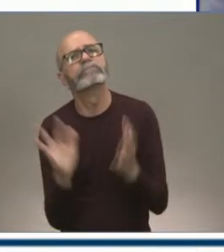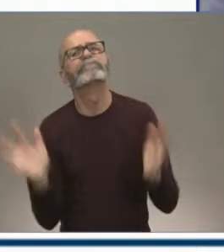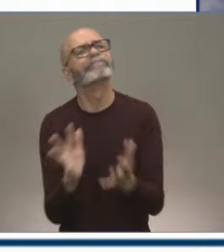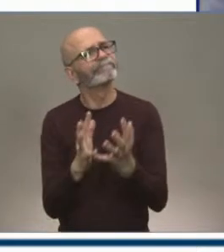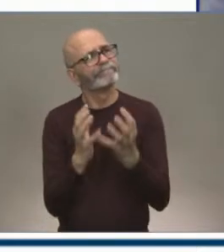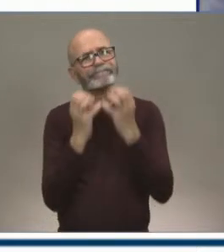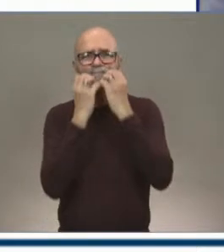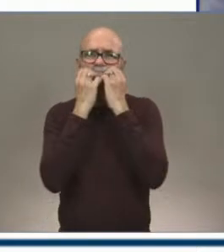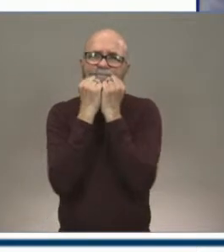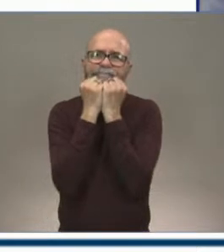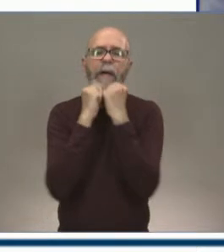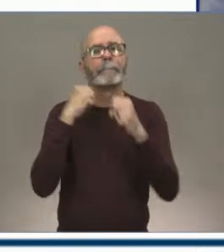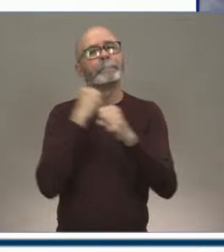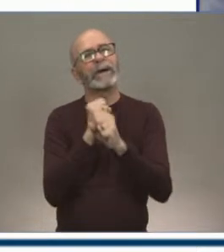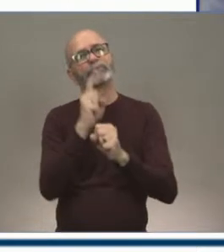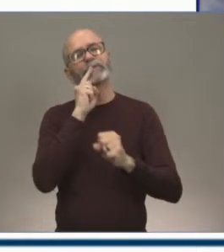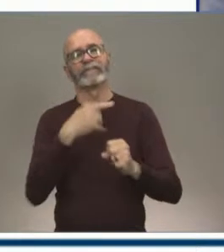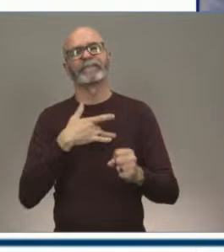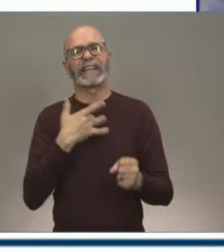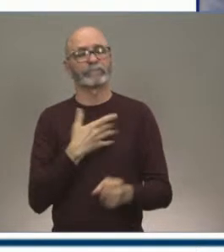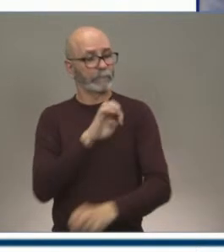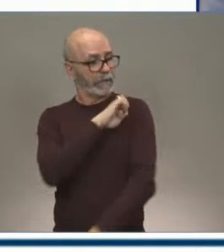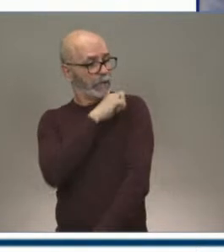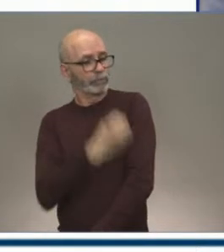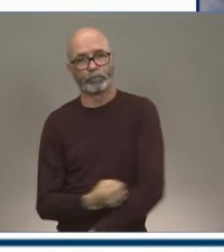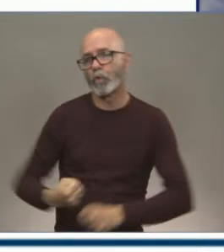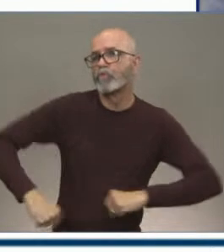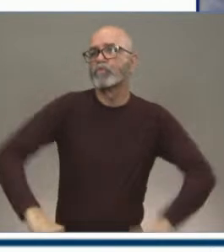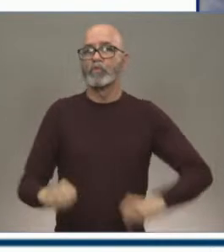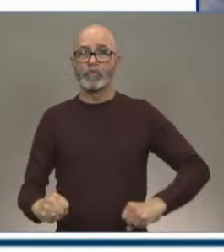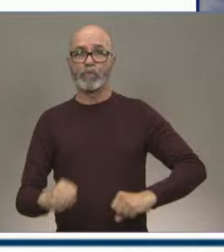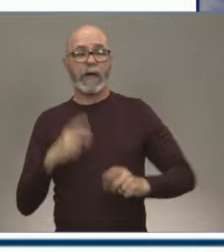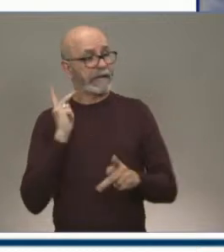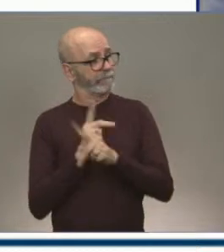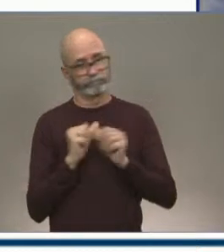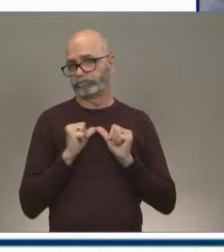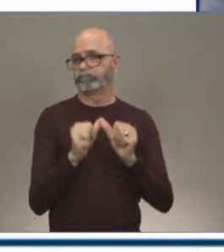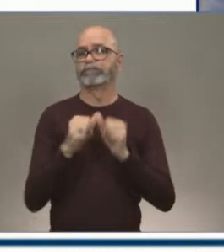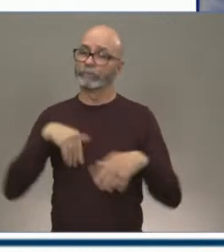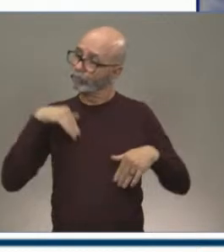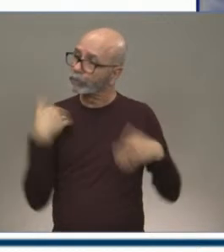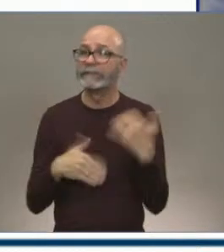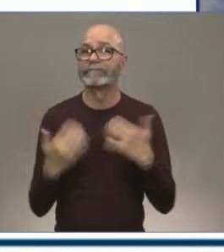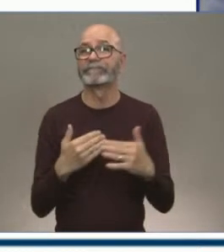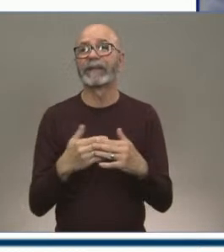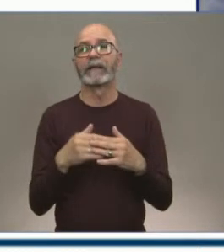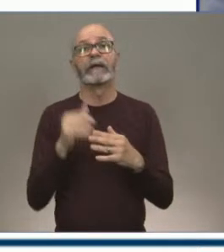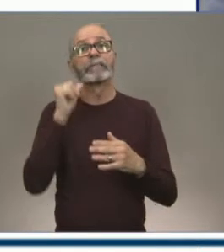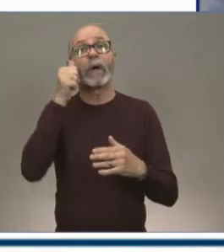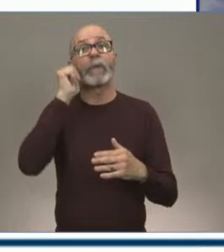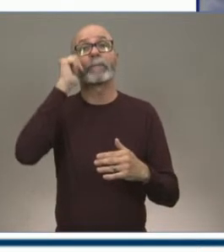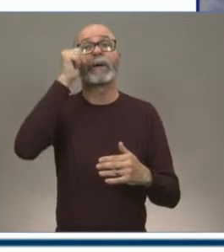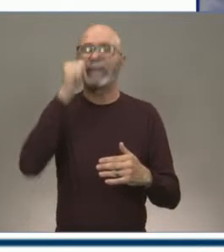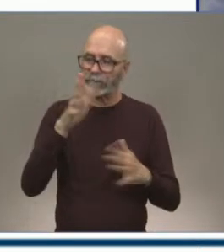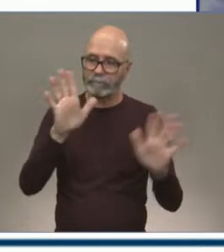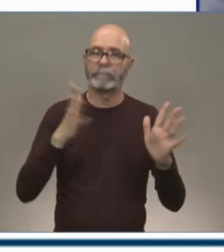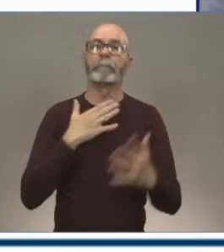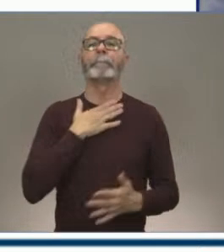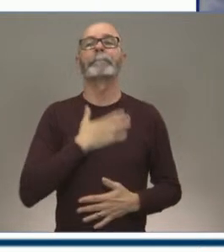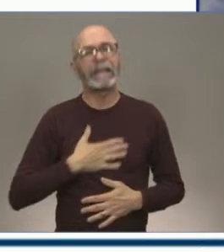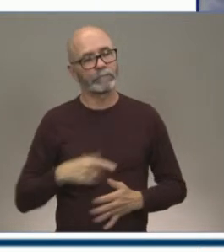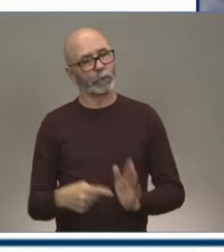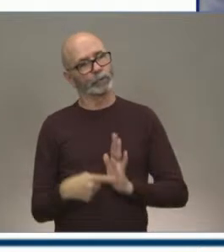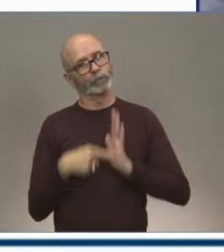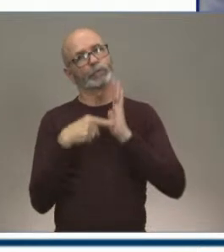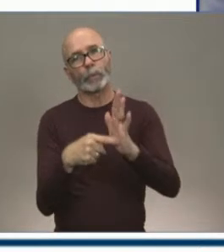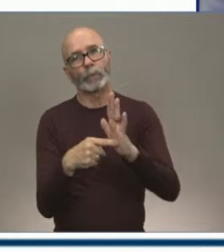gas back in the tank, to give someone energy to move on to the next day. So I just ask you to show Premier-elect Rankin the same kindness